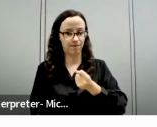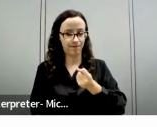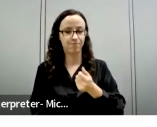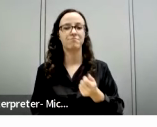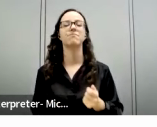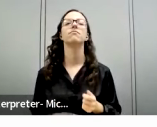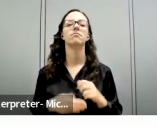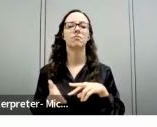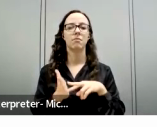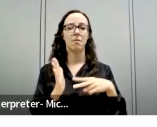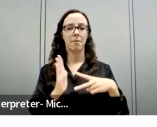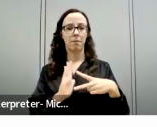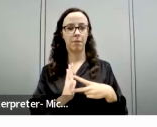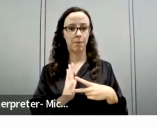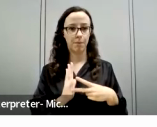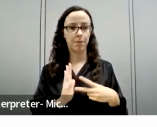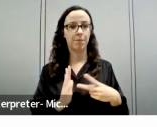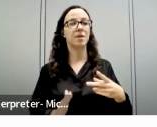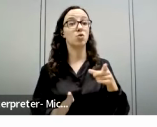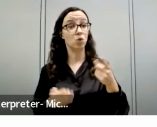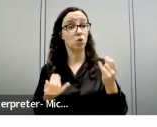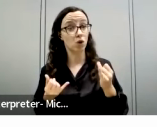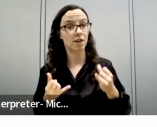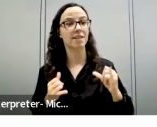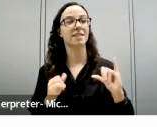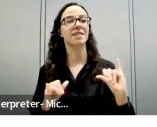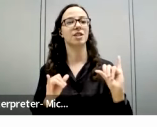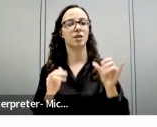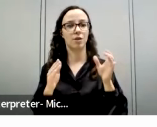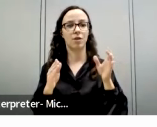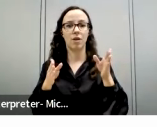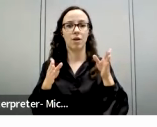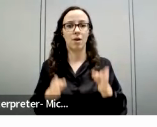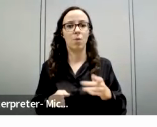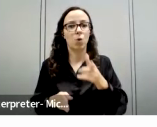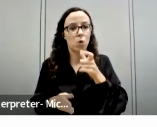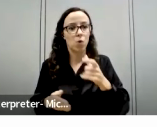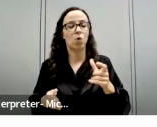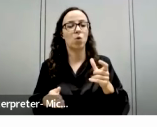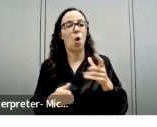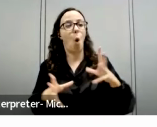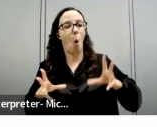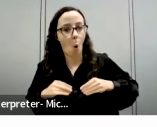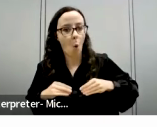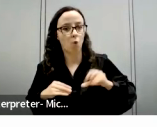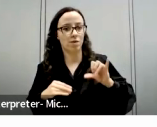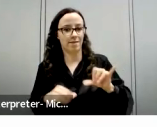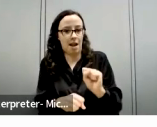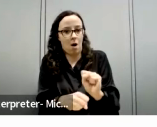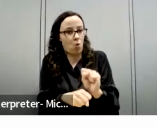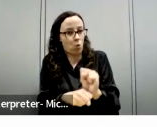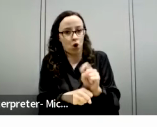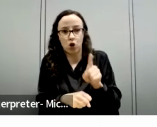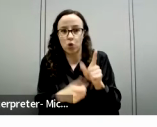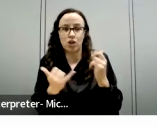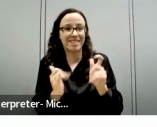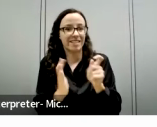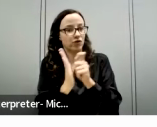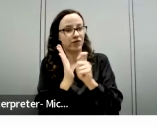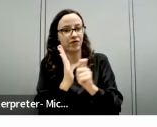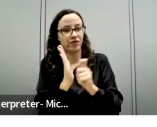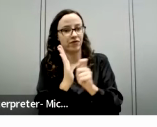Commons license is that you are still the copyright holder of that work. It still belongs to you, and you are still the author of it.